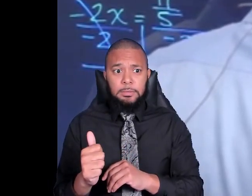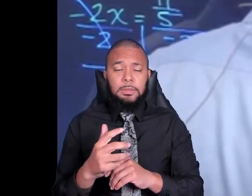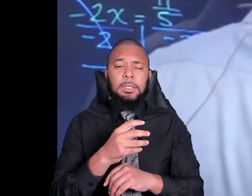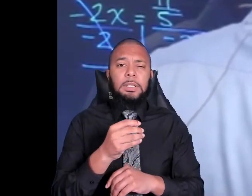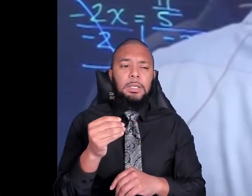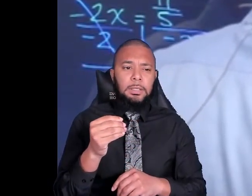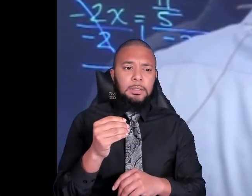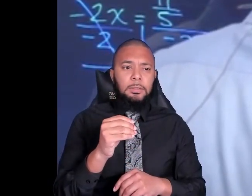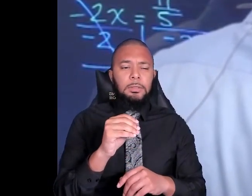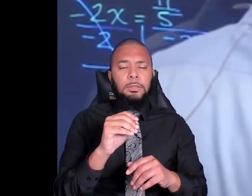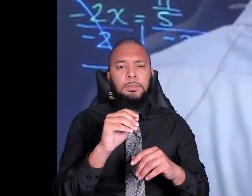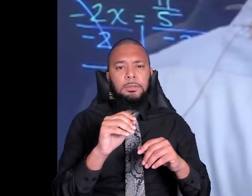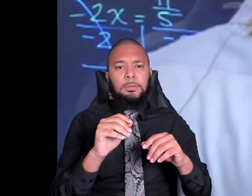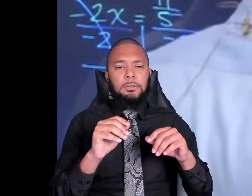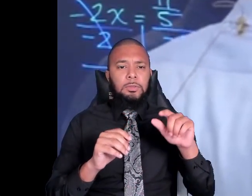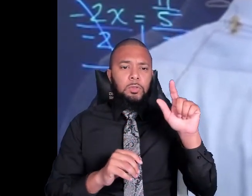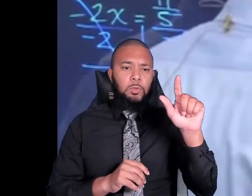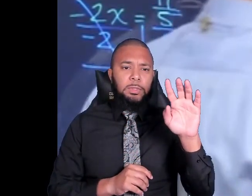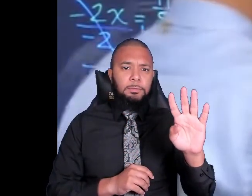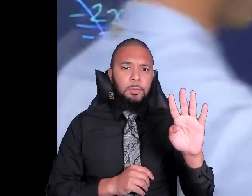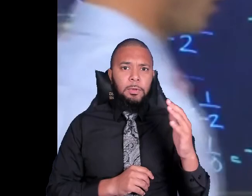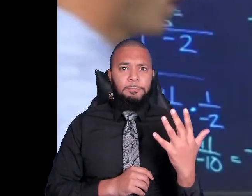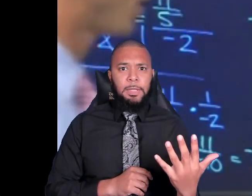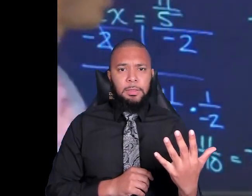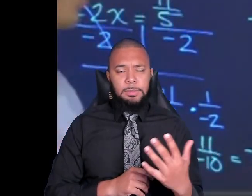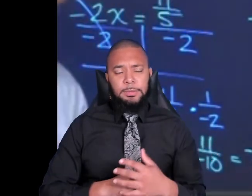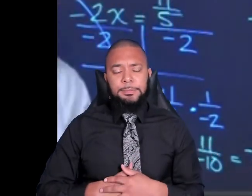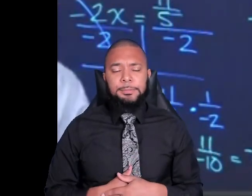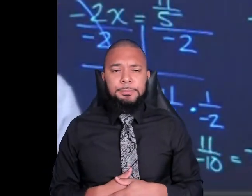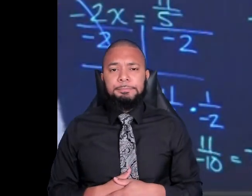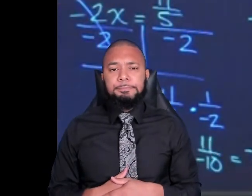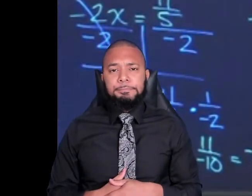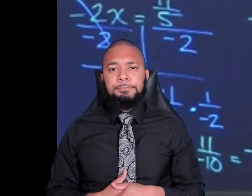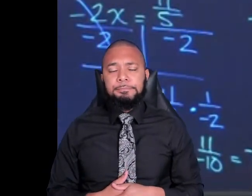and 24 fifths.